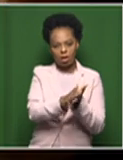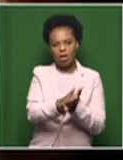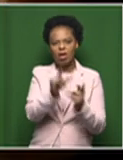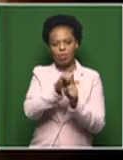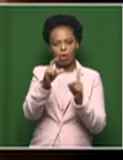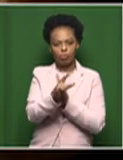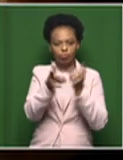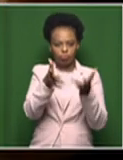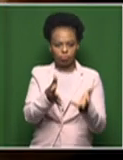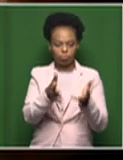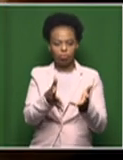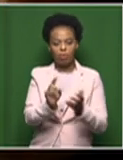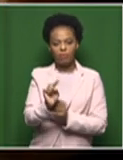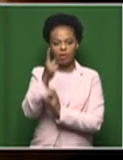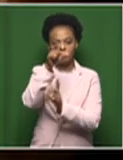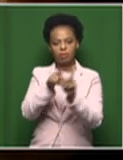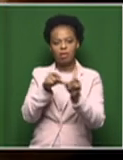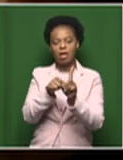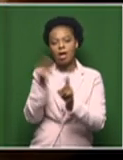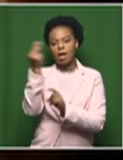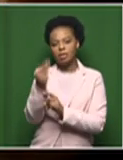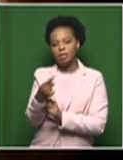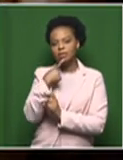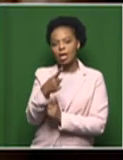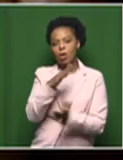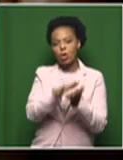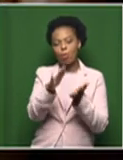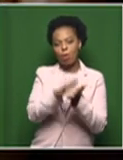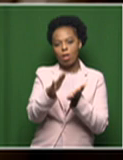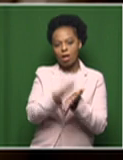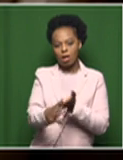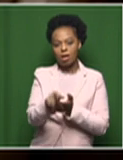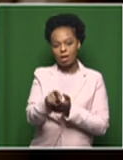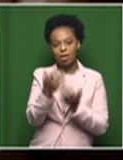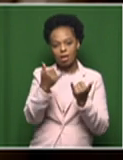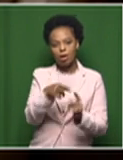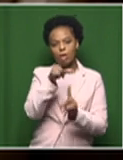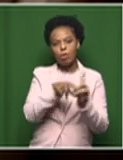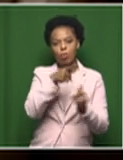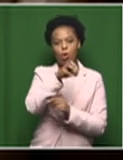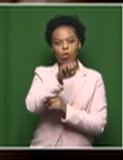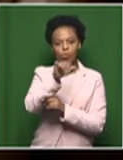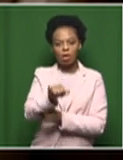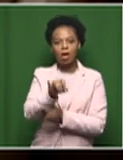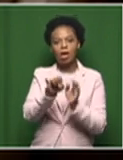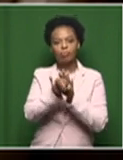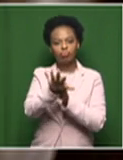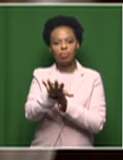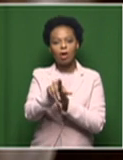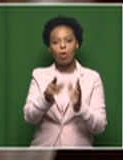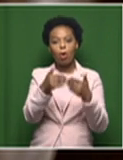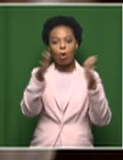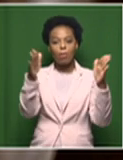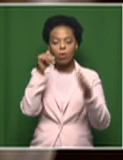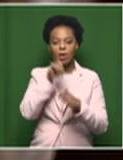ceramic artist, first solo artist titled ILOBOLA. Now, Zizipo Phoswa's exhibition opens in Cape Town from the